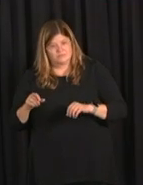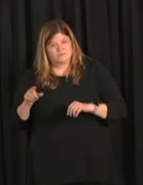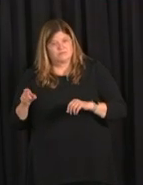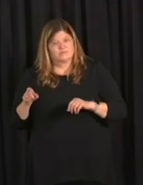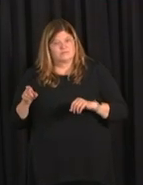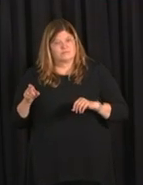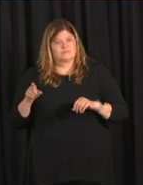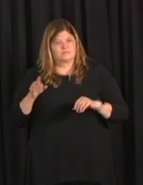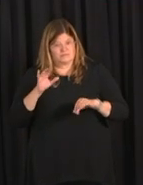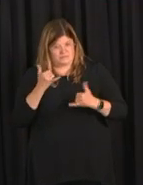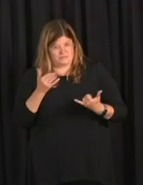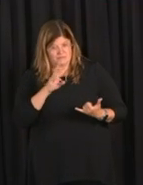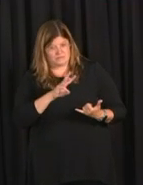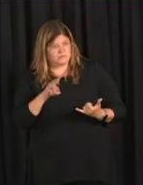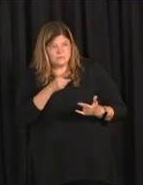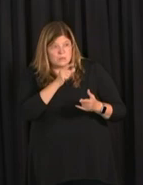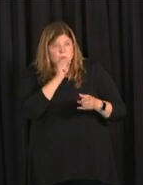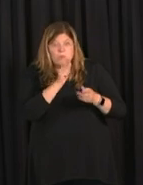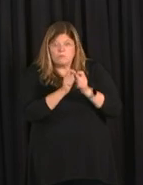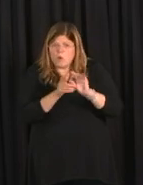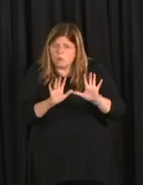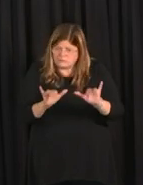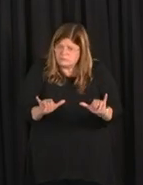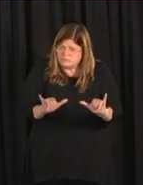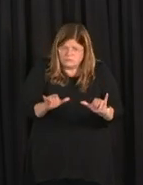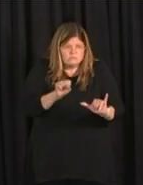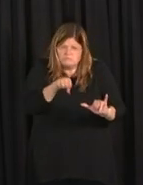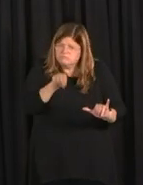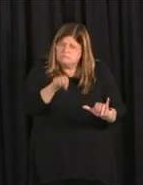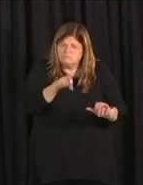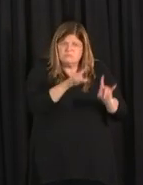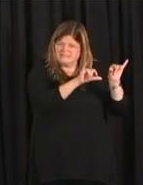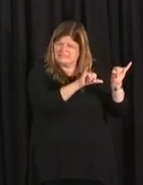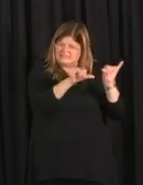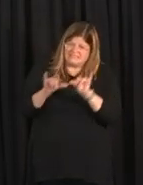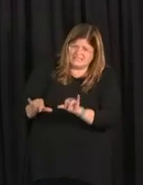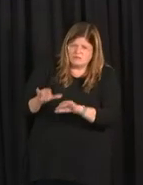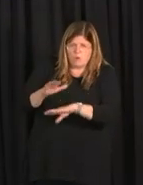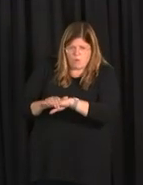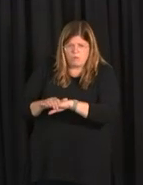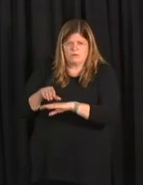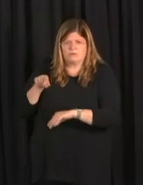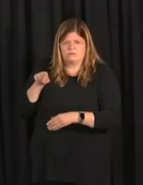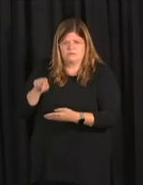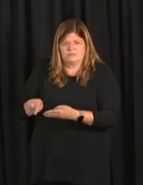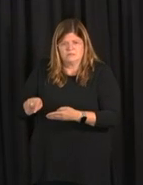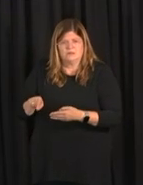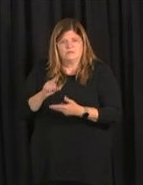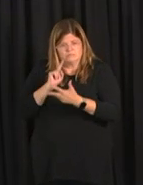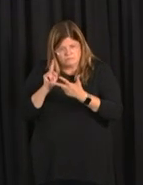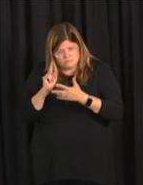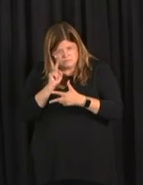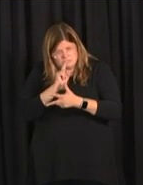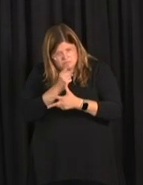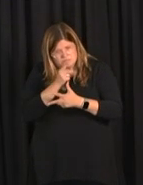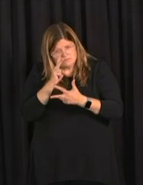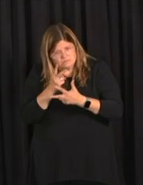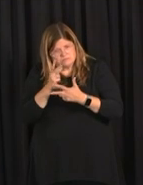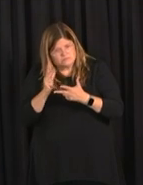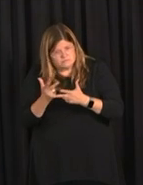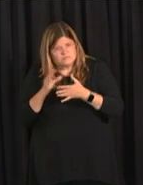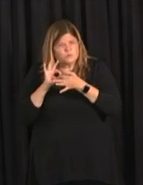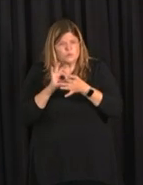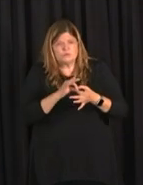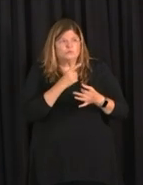now, that doesn't change, right? That's not anything that's changing daily. Those are the metrics that you have for phase 1, 2, and 3 and corresponding in